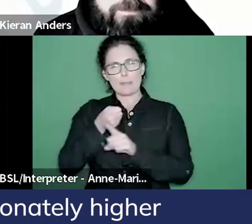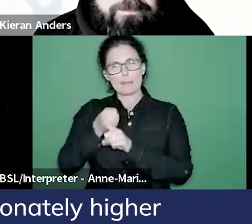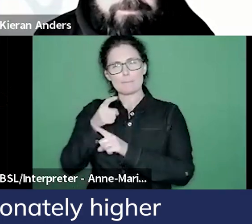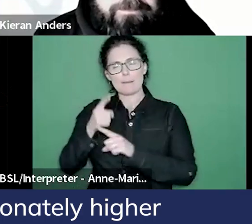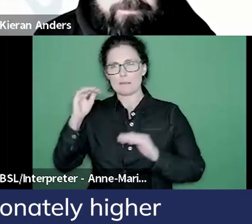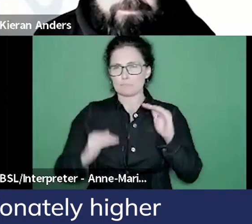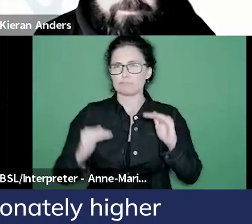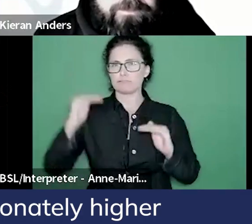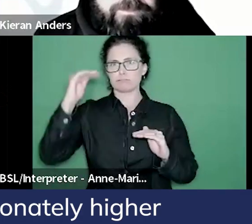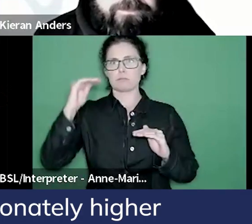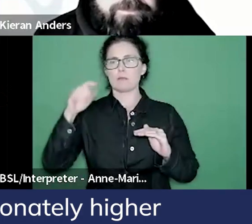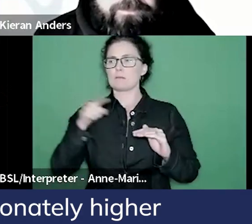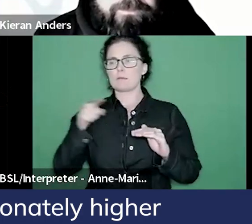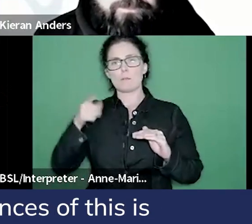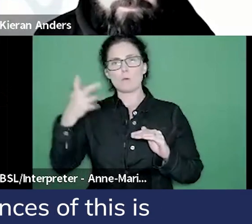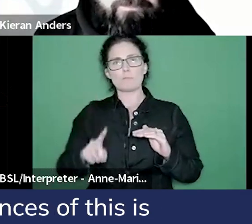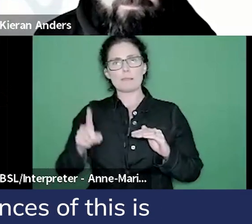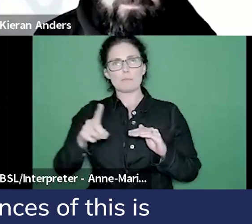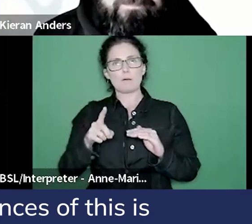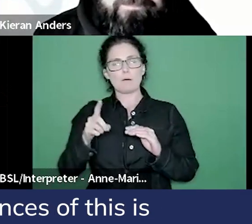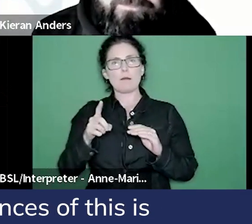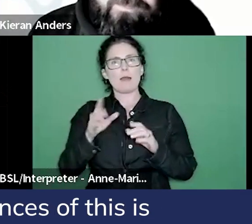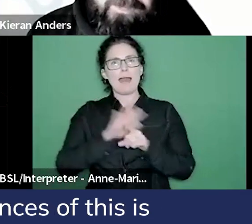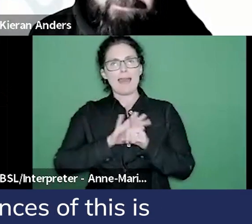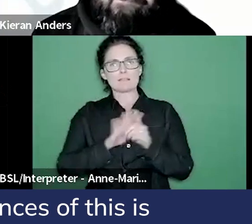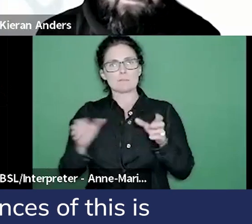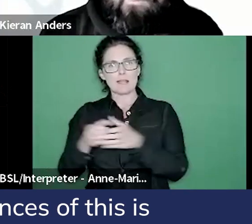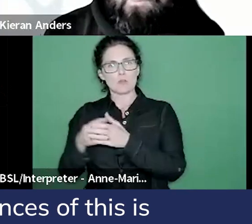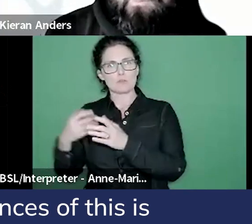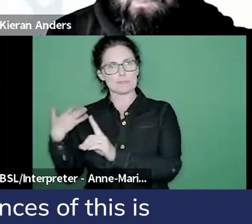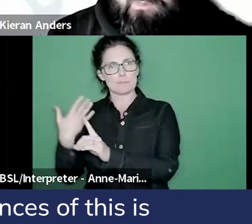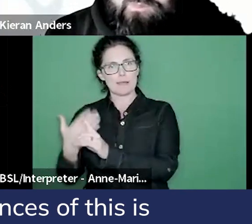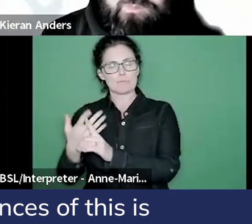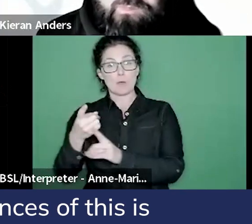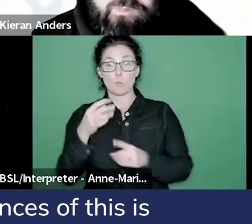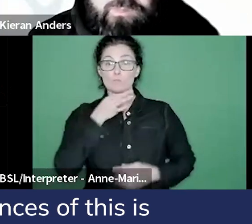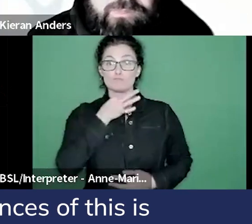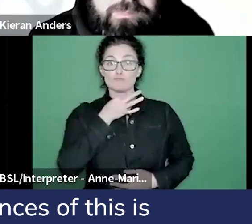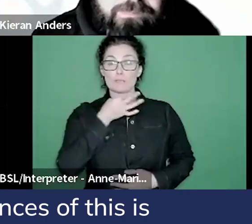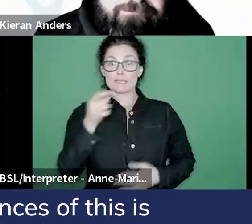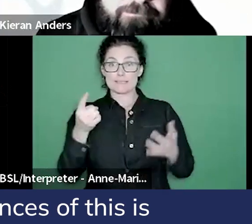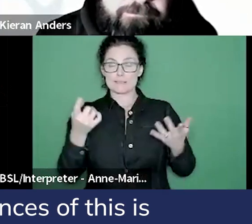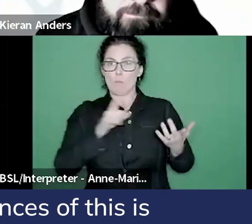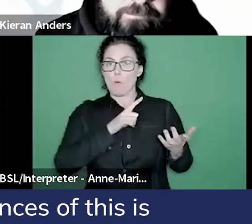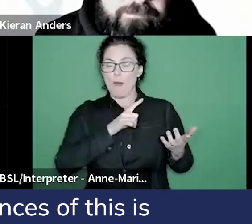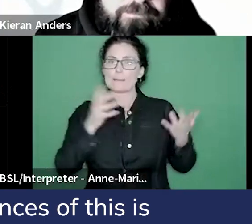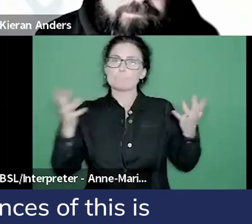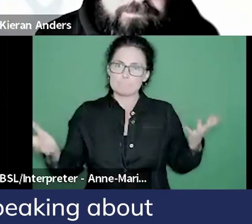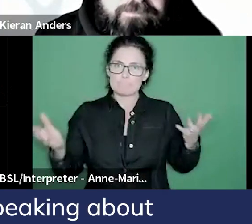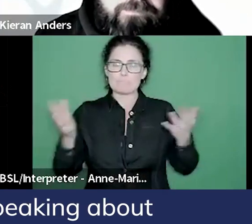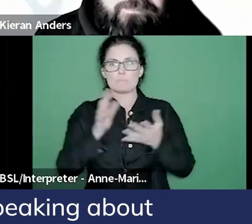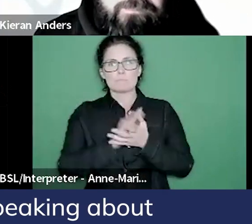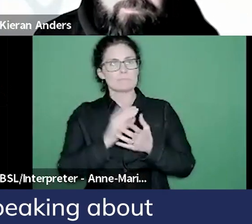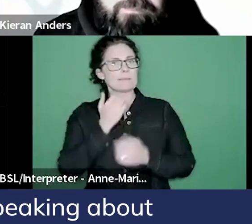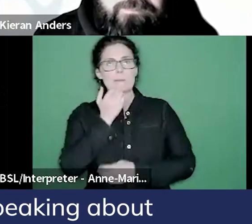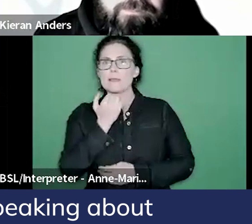disproportionately higher on those from ethnic minority backgrounds. One of the risks, or one of the consequences of this, is because of a